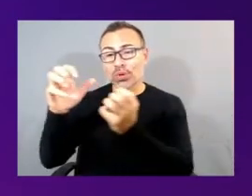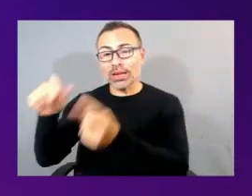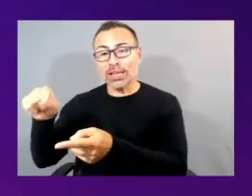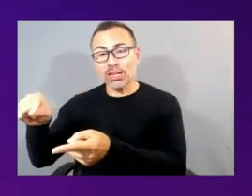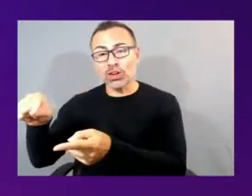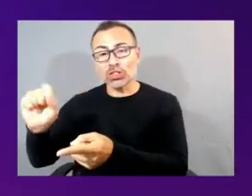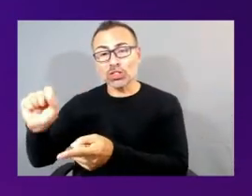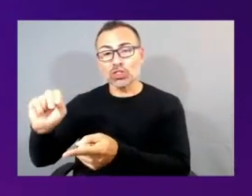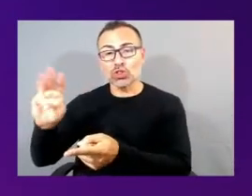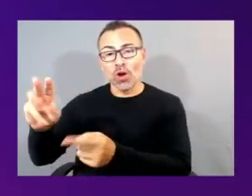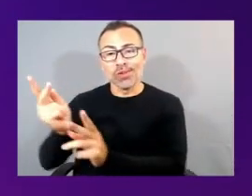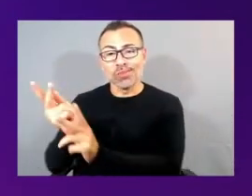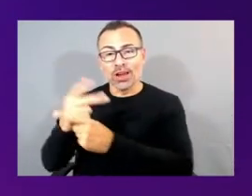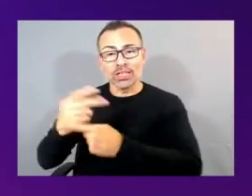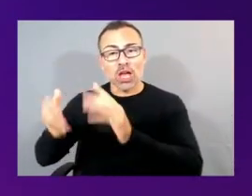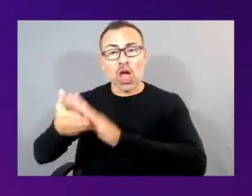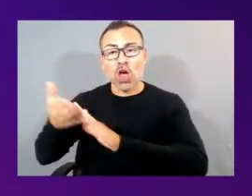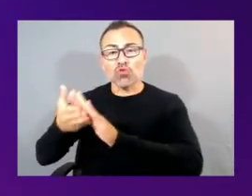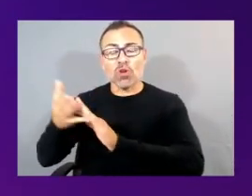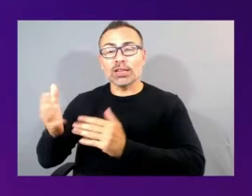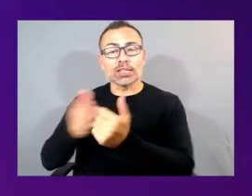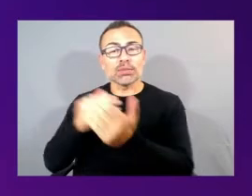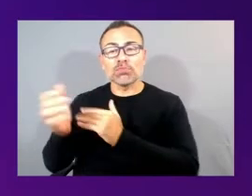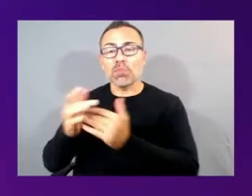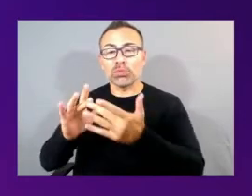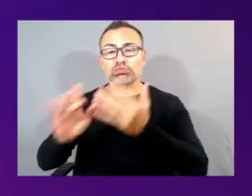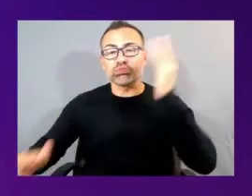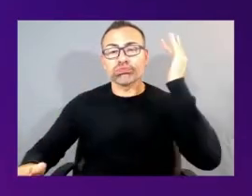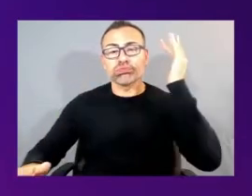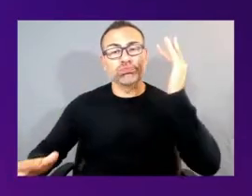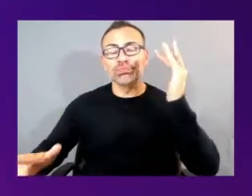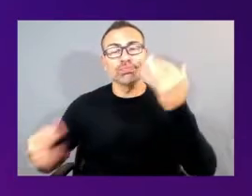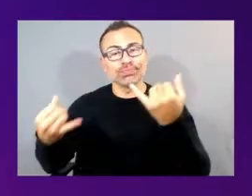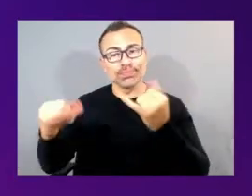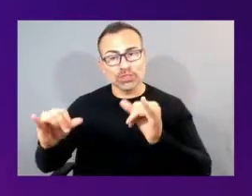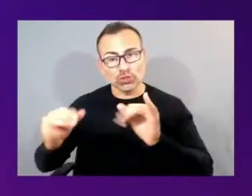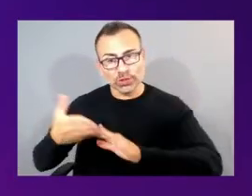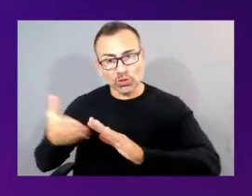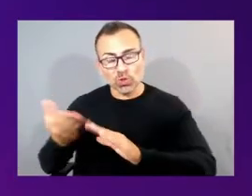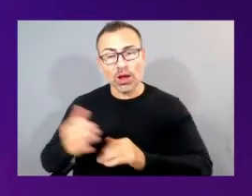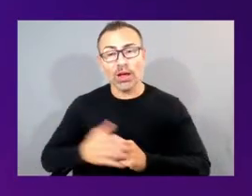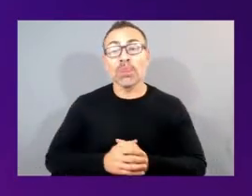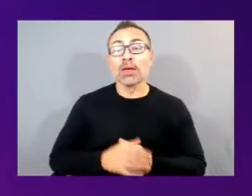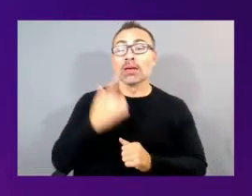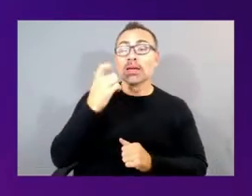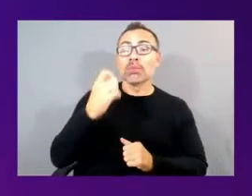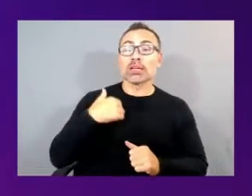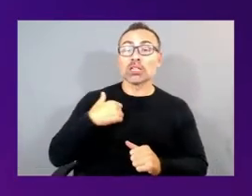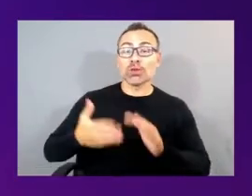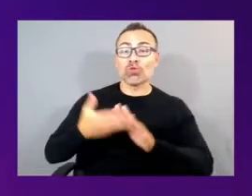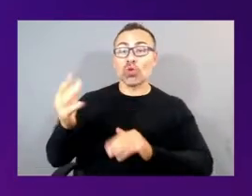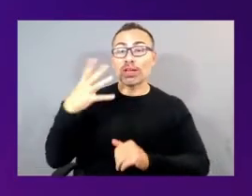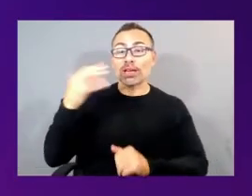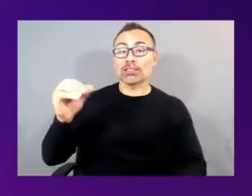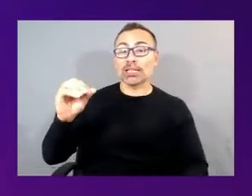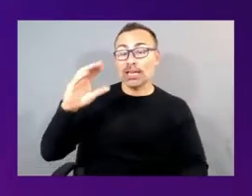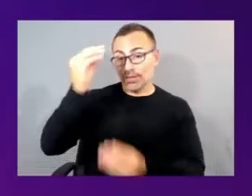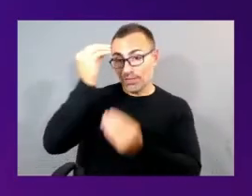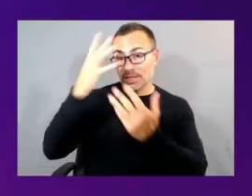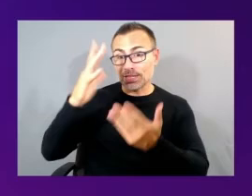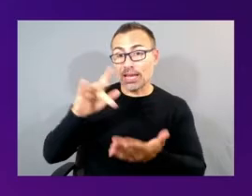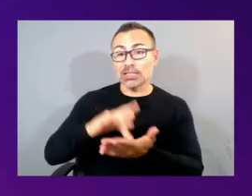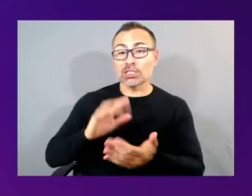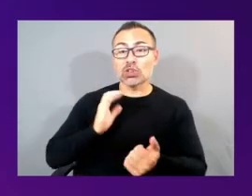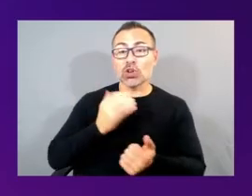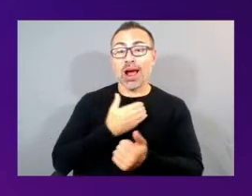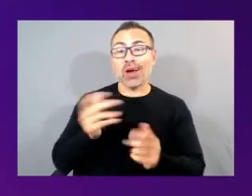disconnected from the outside world. And Snow, because we are running outside of the data center, our Snow products are built completely